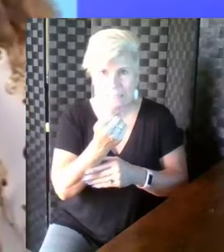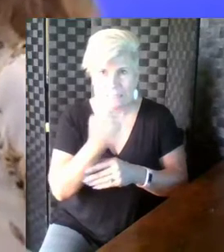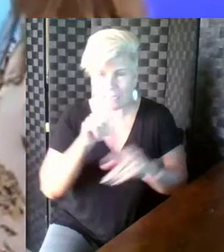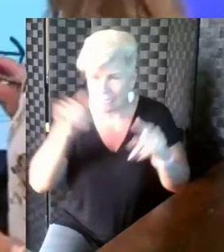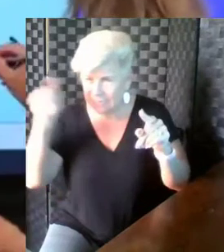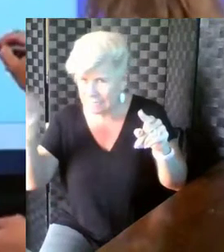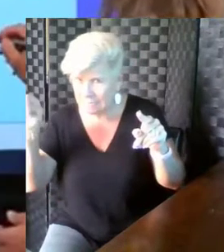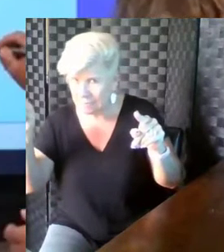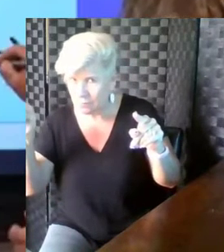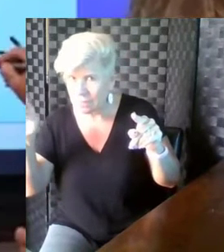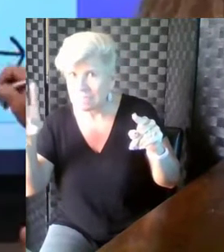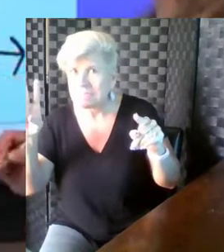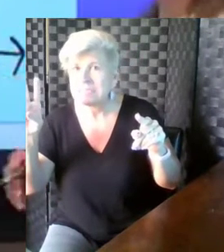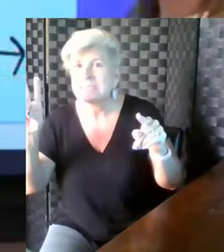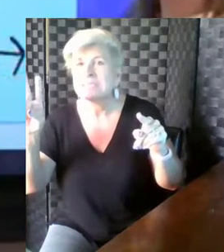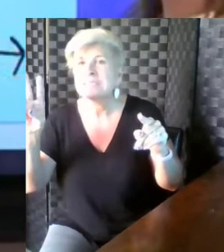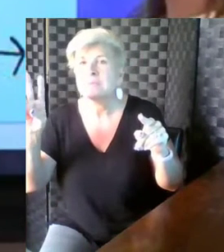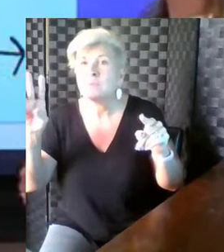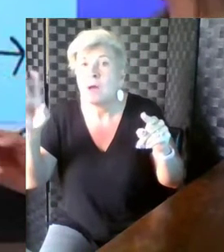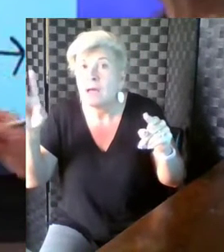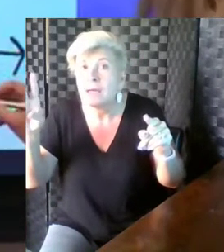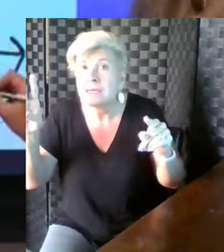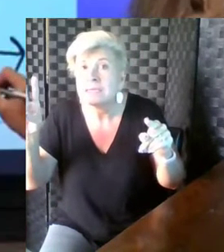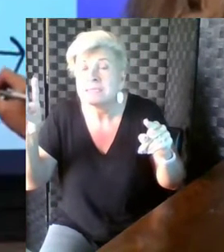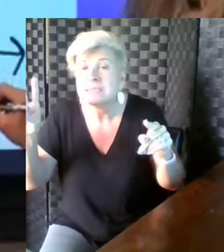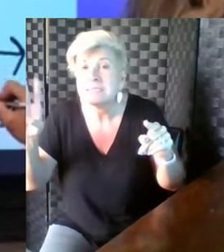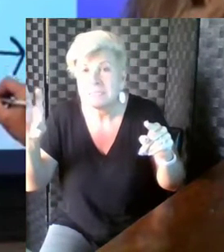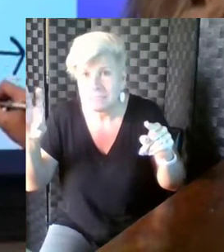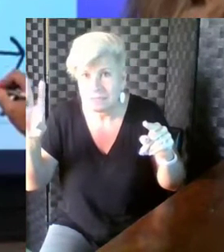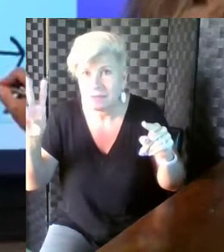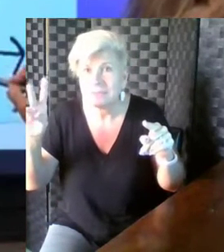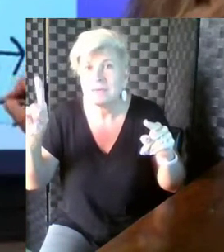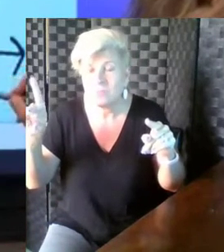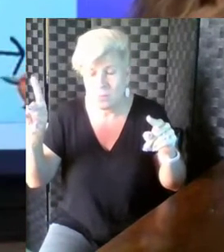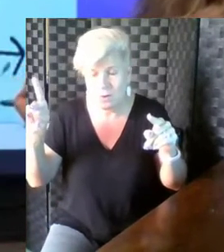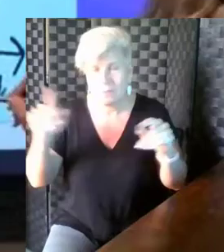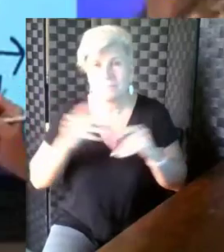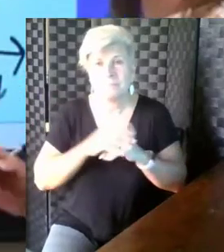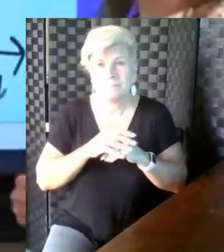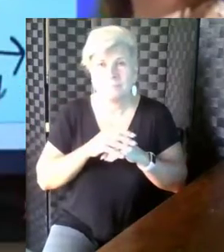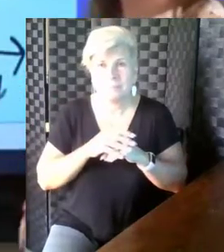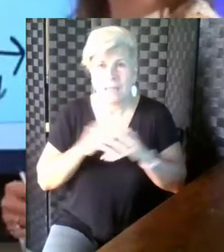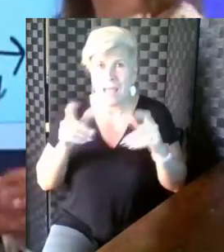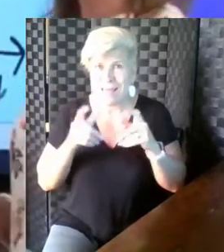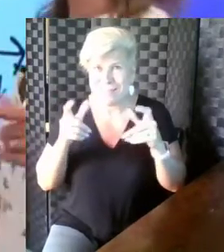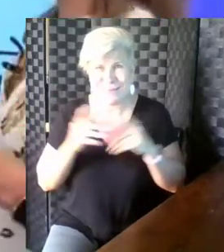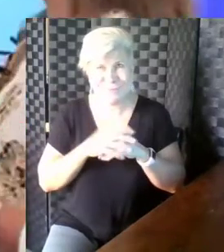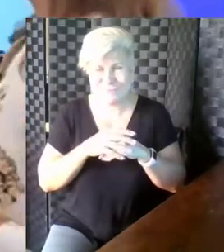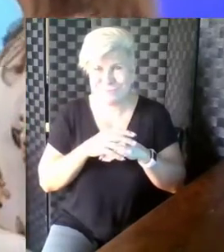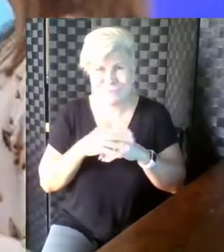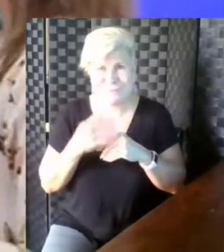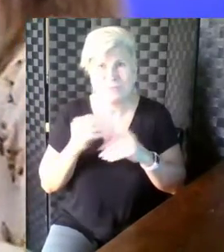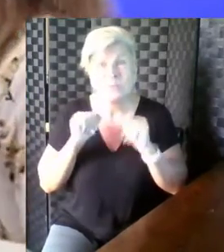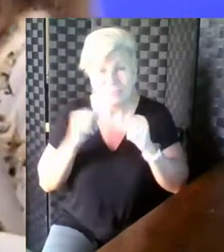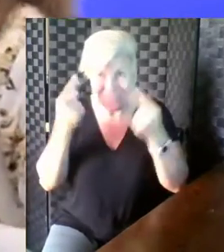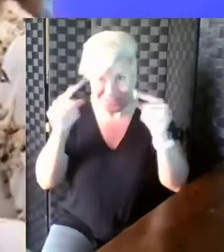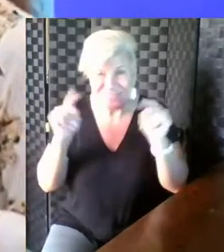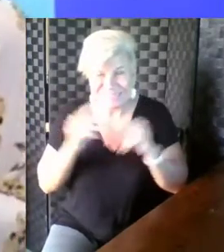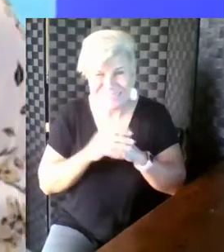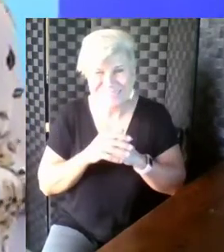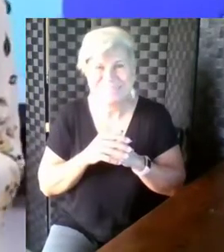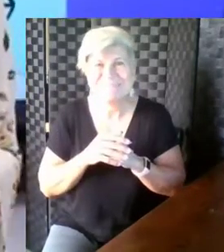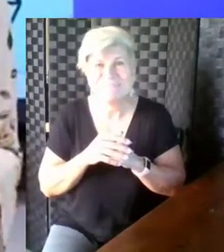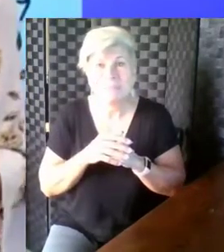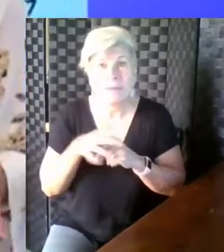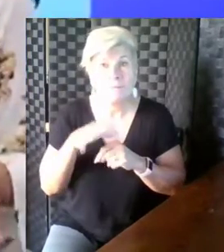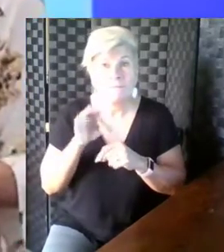214, and we're going to end all the way over here with 671. That seems like a lot, doesn't it? But I think we can do it.